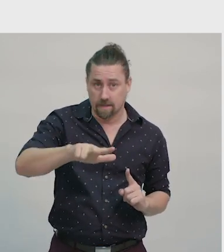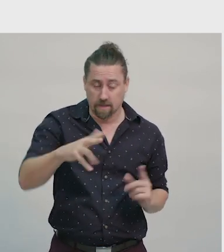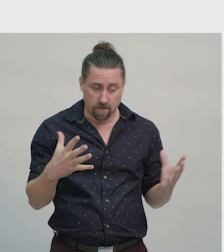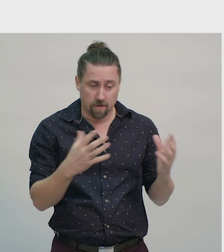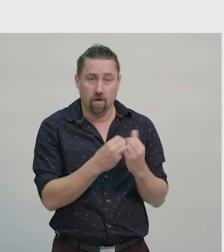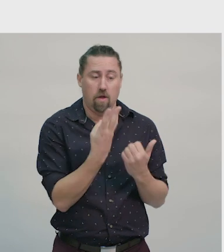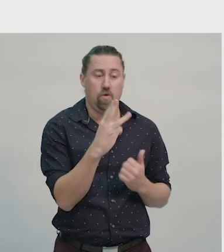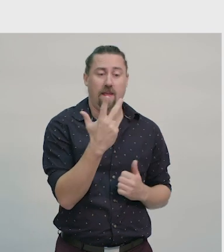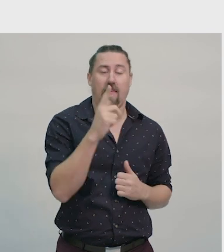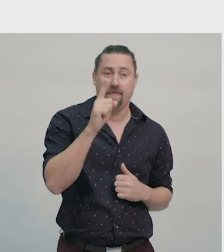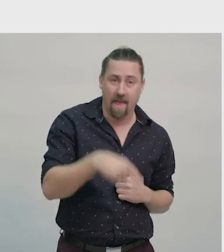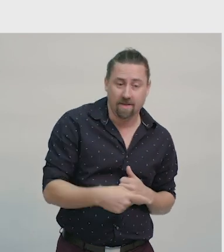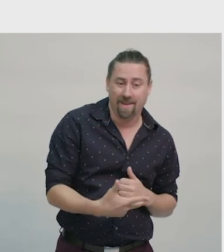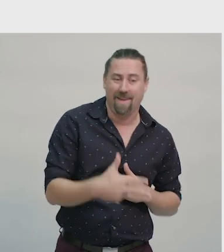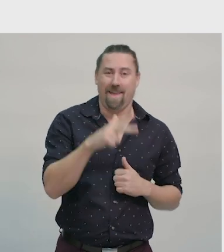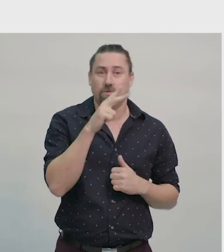480 is